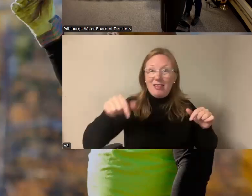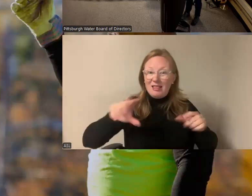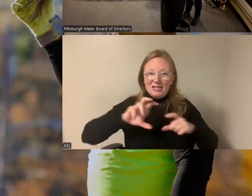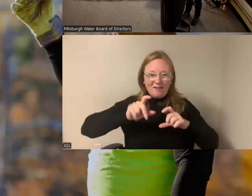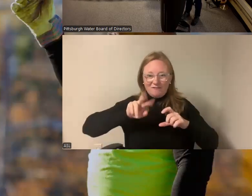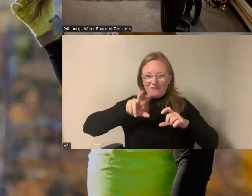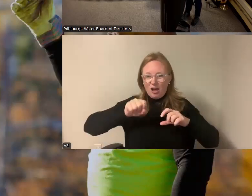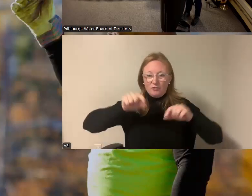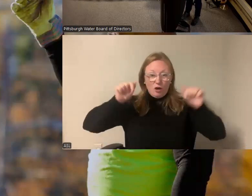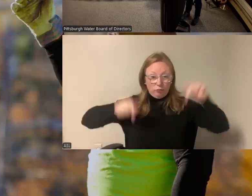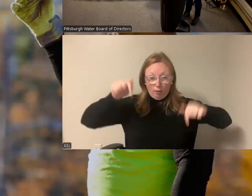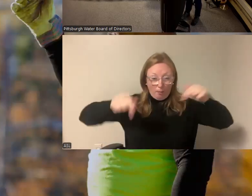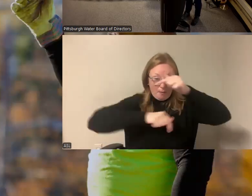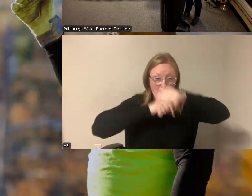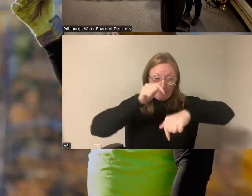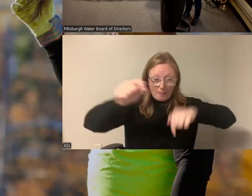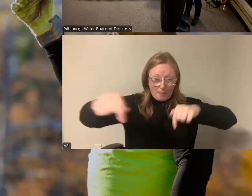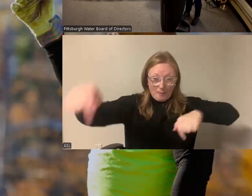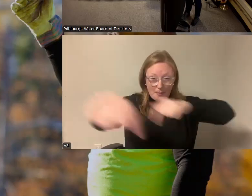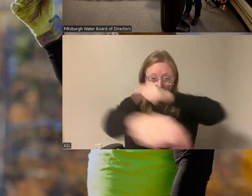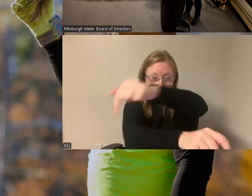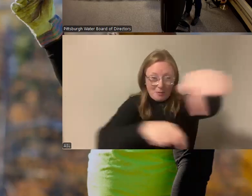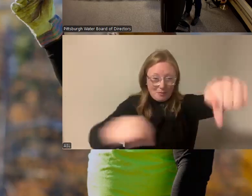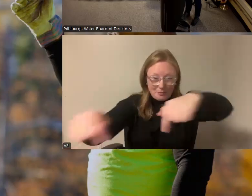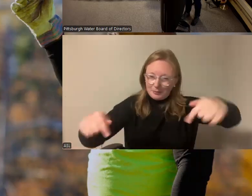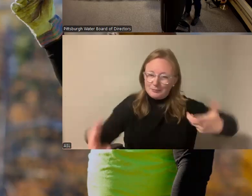lots. We have had some